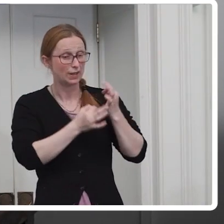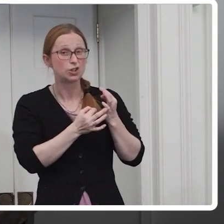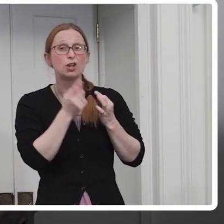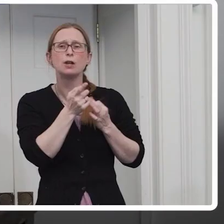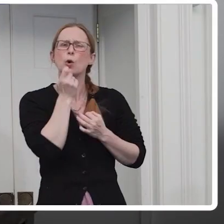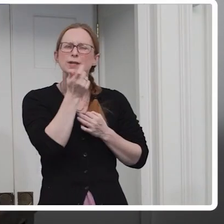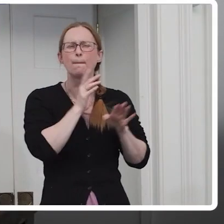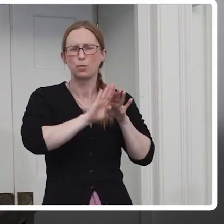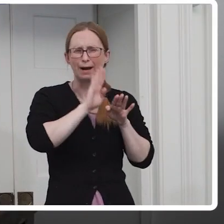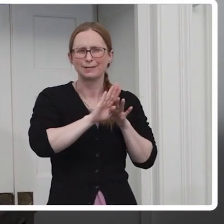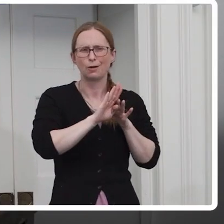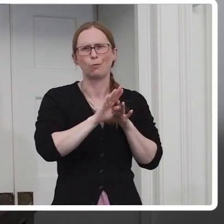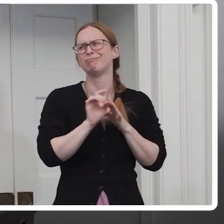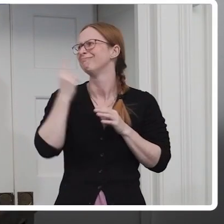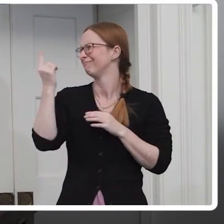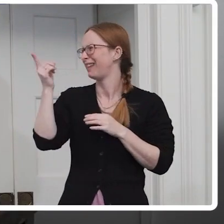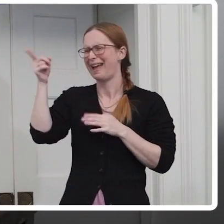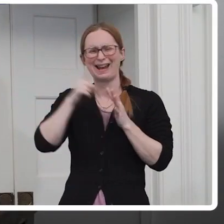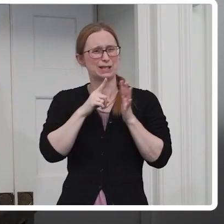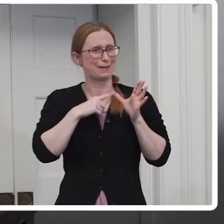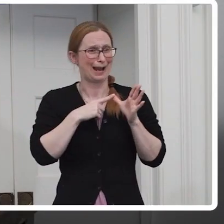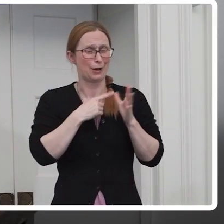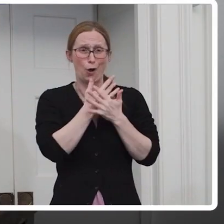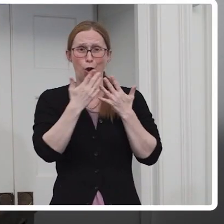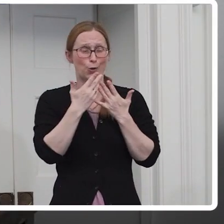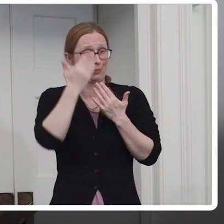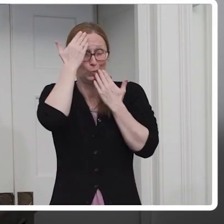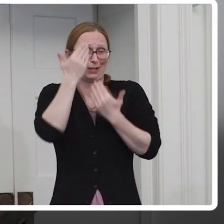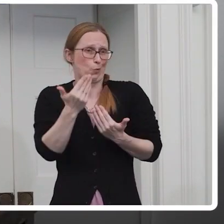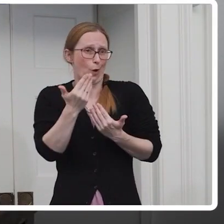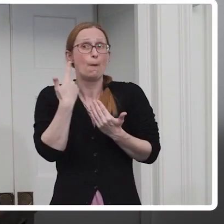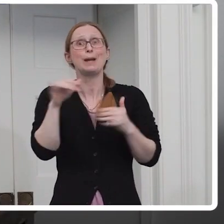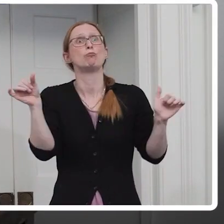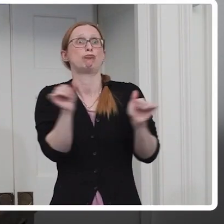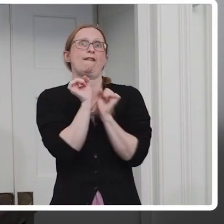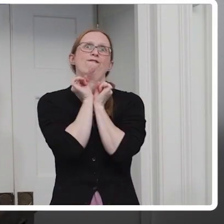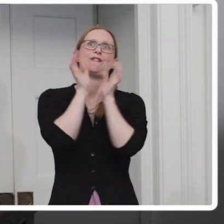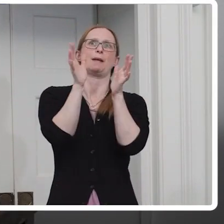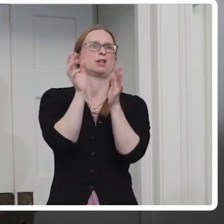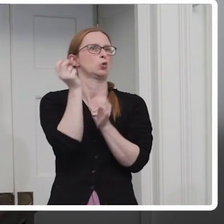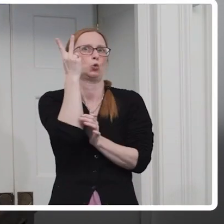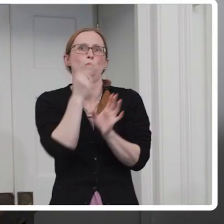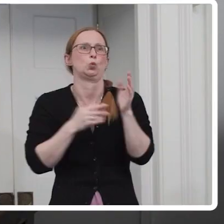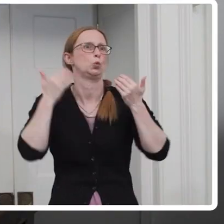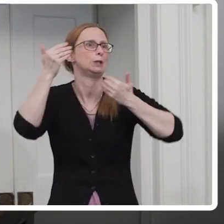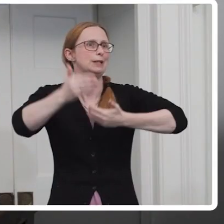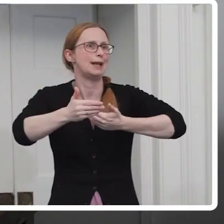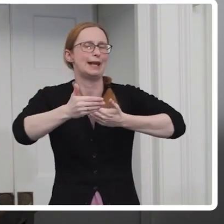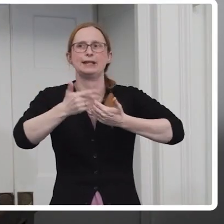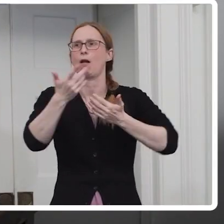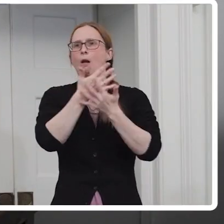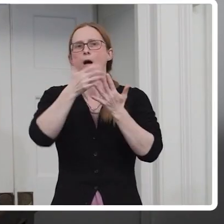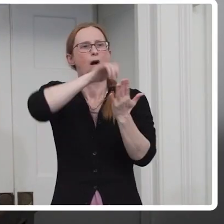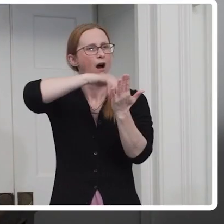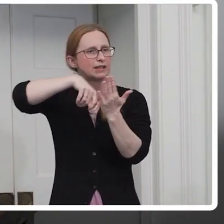Yeah, it's a good question. So some of it was kind of practical. There's lots we don't know about Elizabeth Allen. So she had this very brief moment of fame just for a couple of years. There were